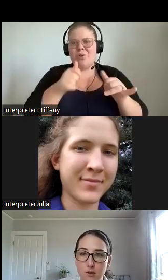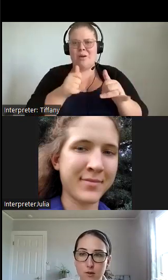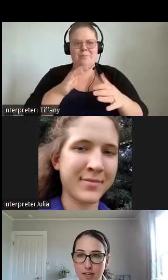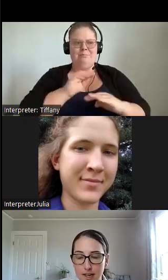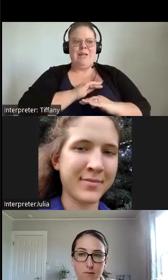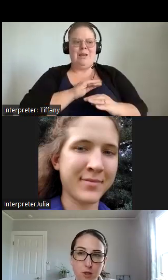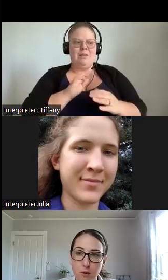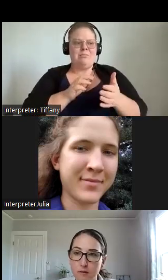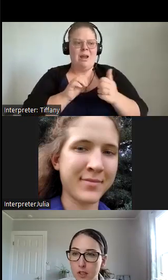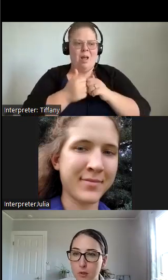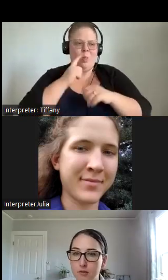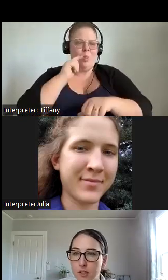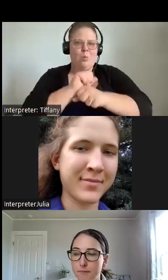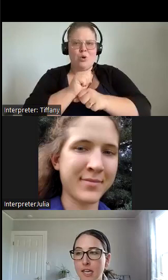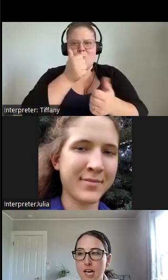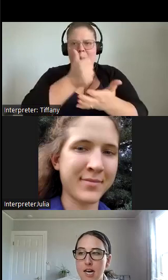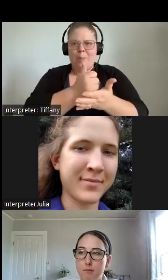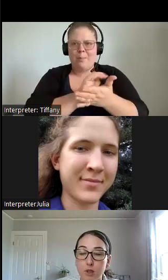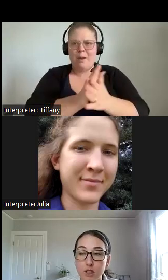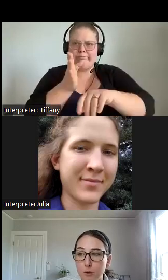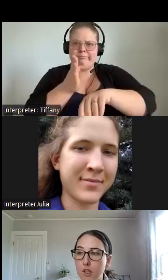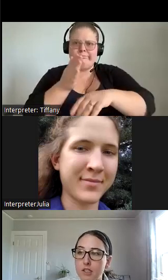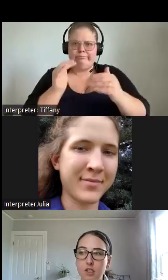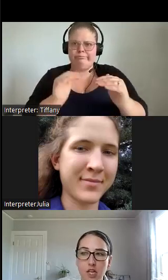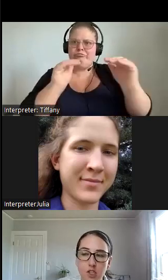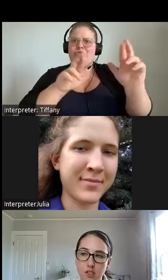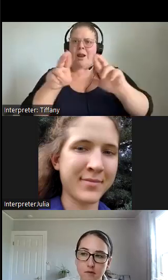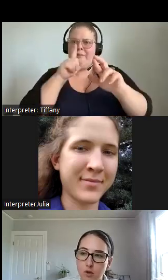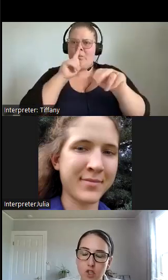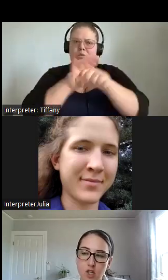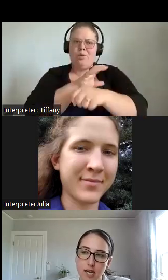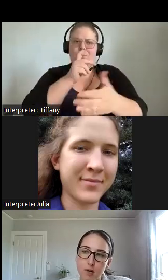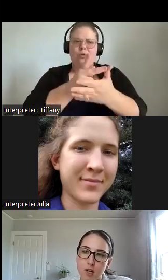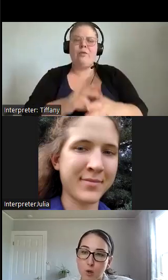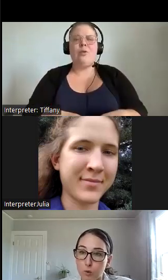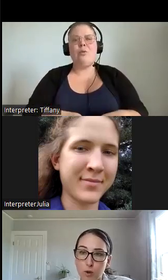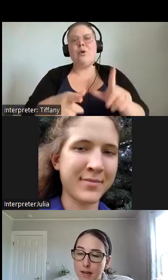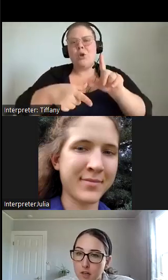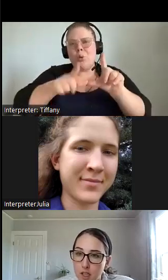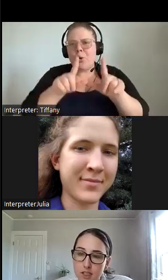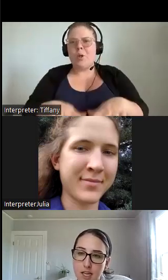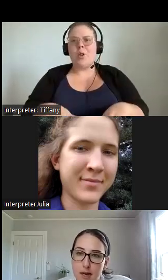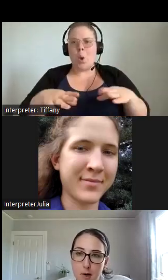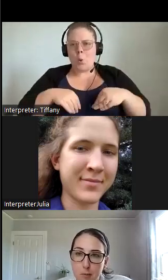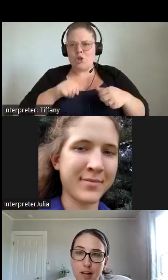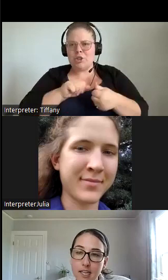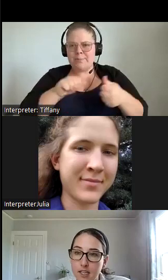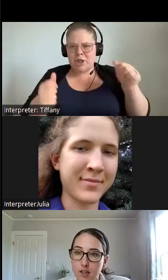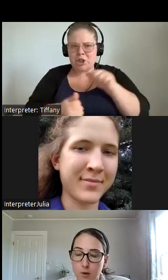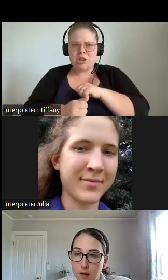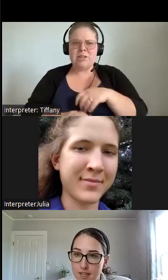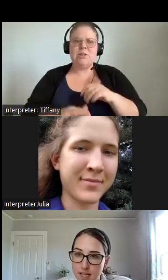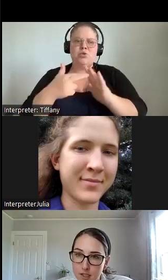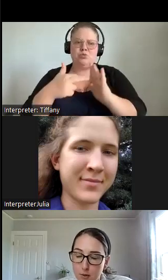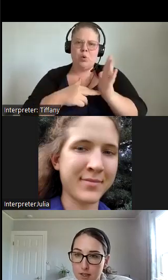them to get them to a full approval. Renewals, changes of ownership, rule waivers apply